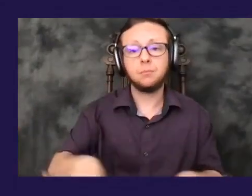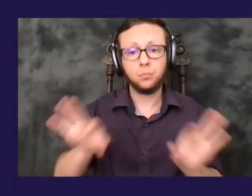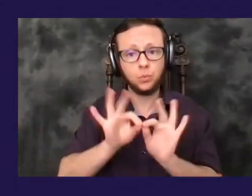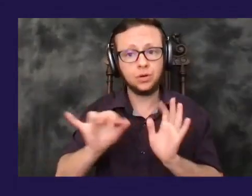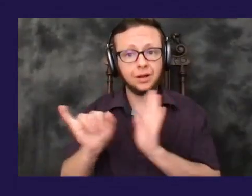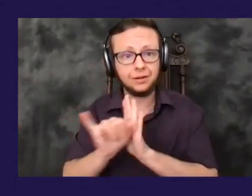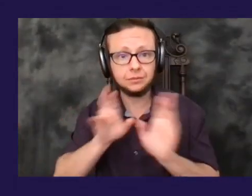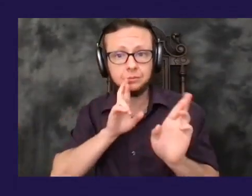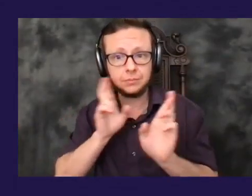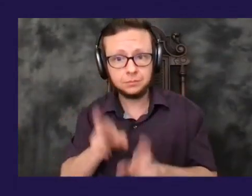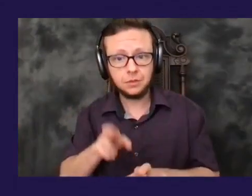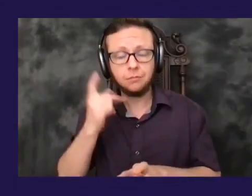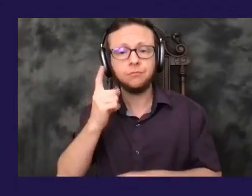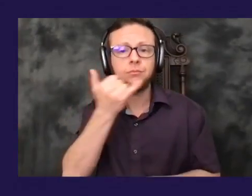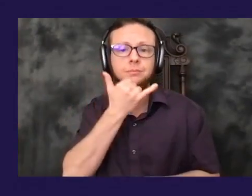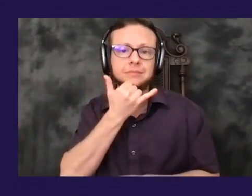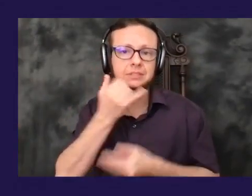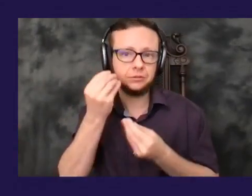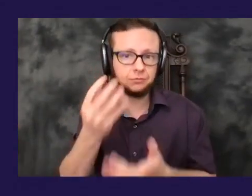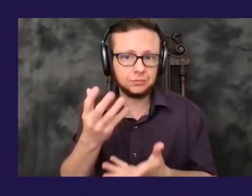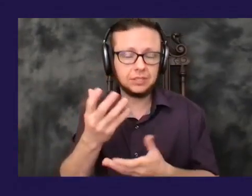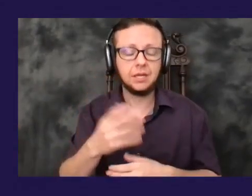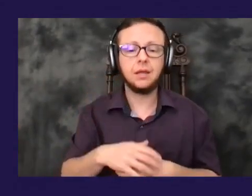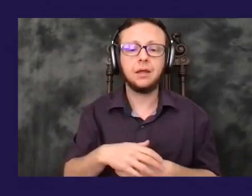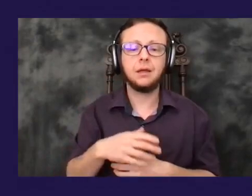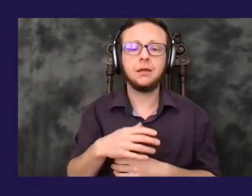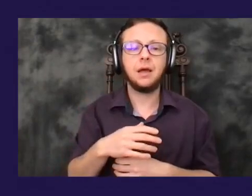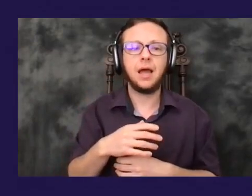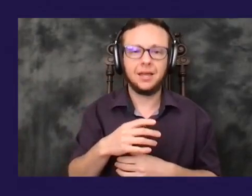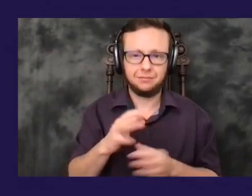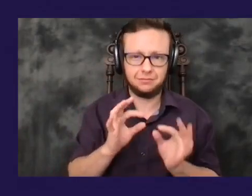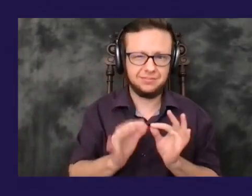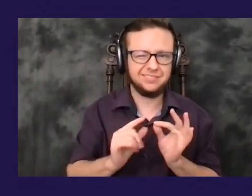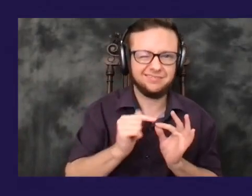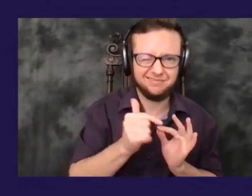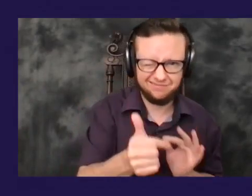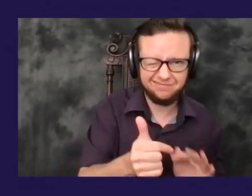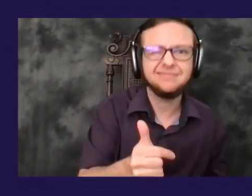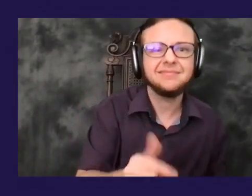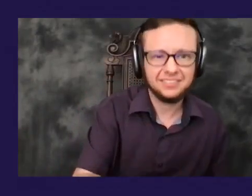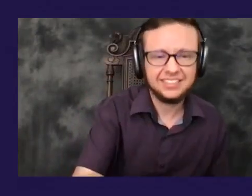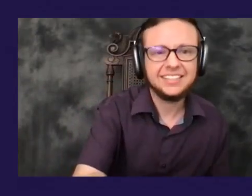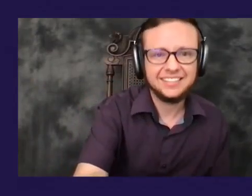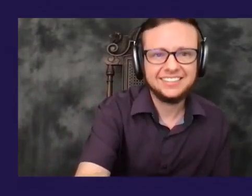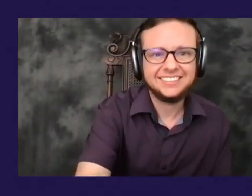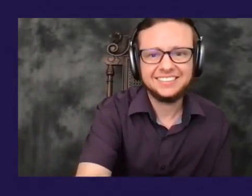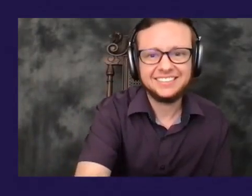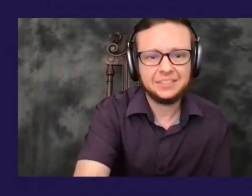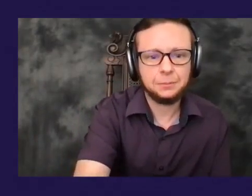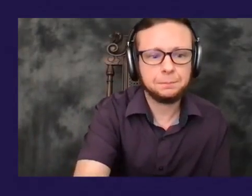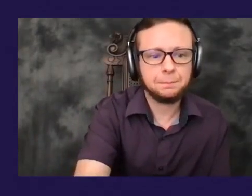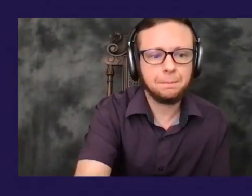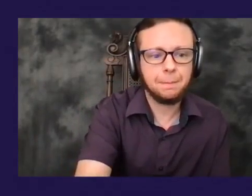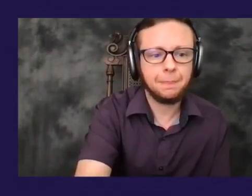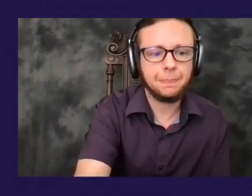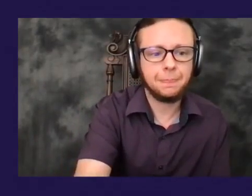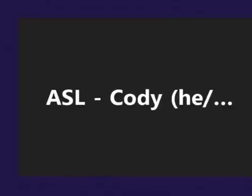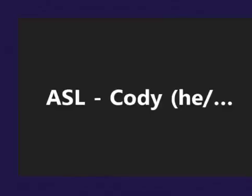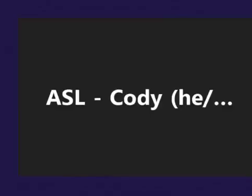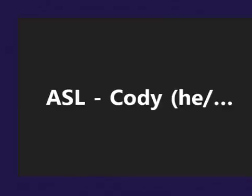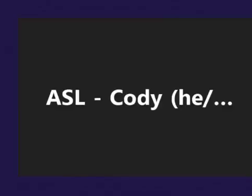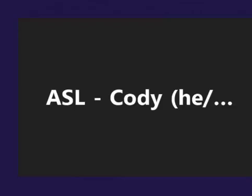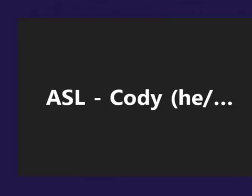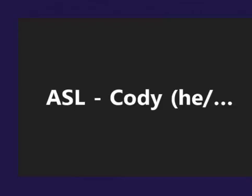to misinformation and community concerns. Finally, consistent monitoring and